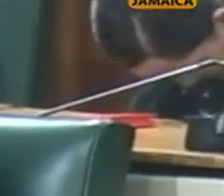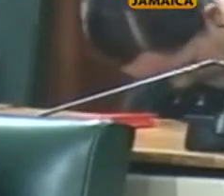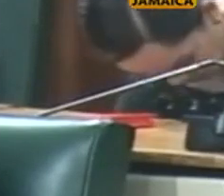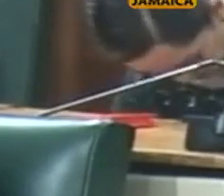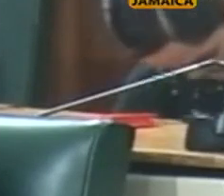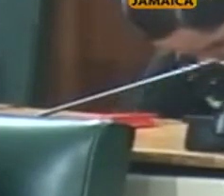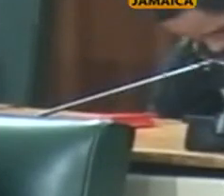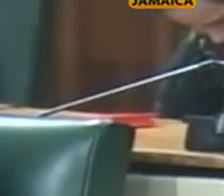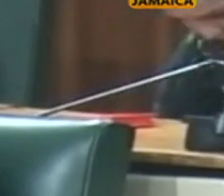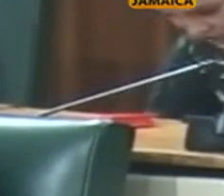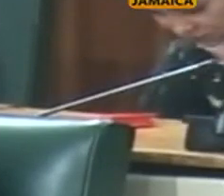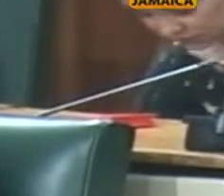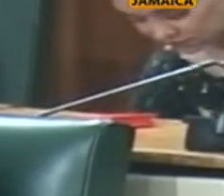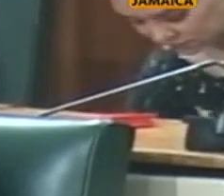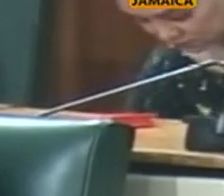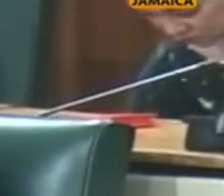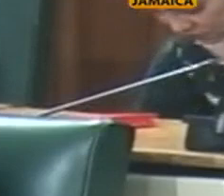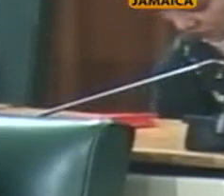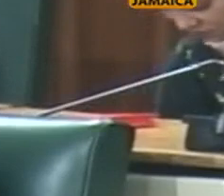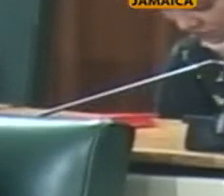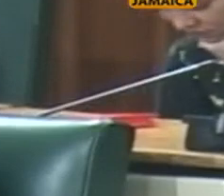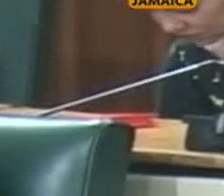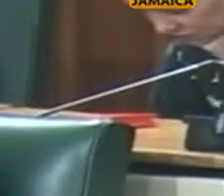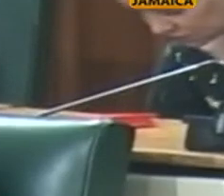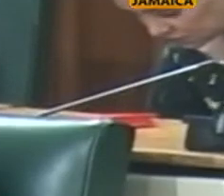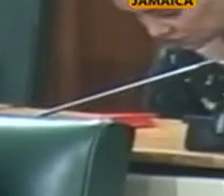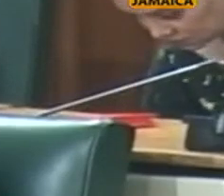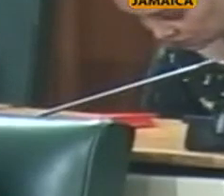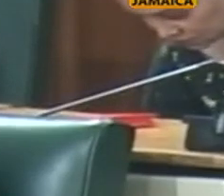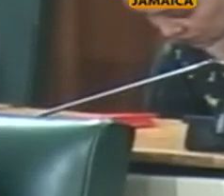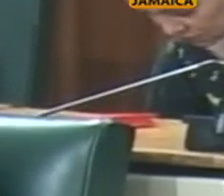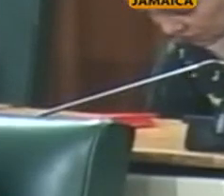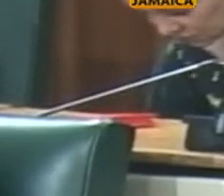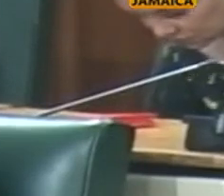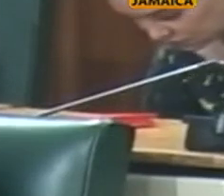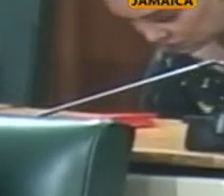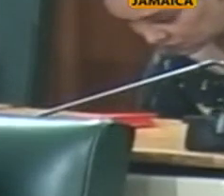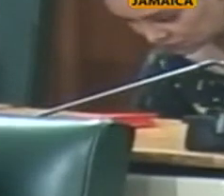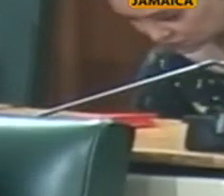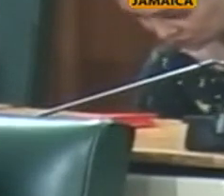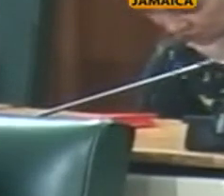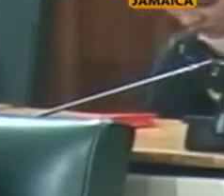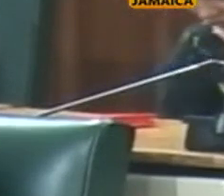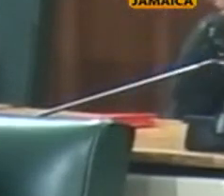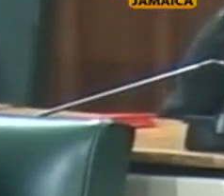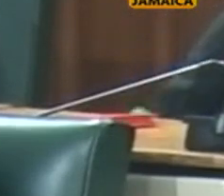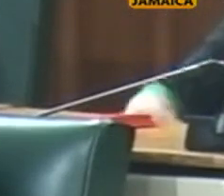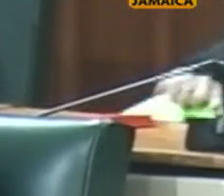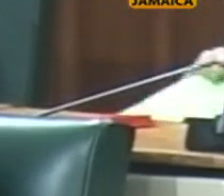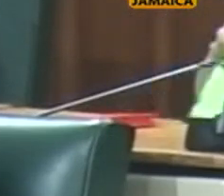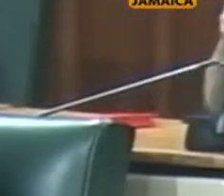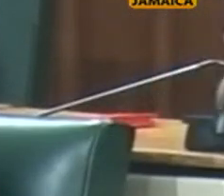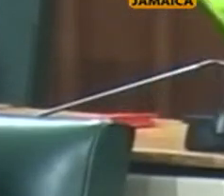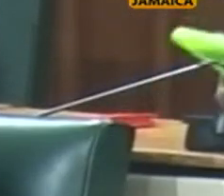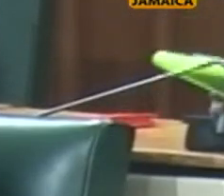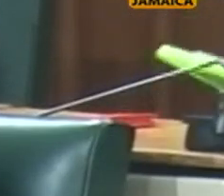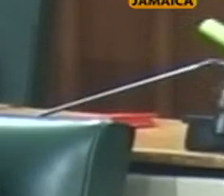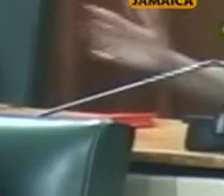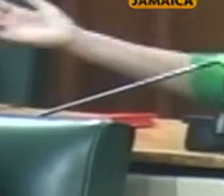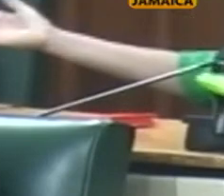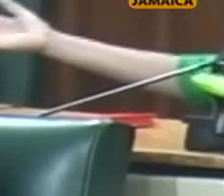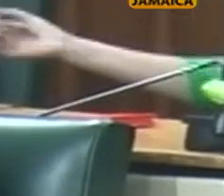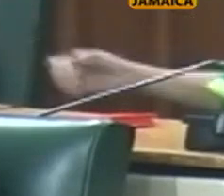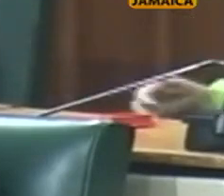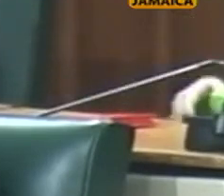new paragraph 1 stipulates that a business in the regulated sector must establish a risk profile relating to its operation